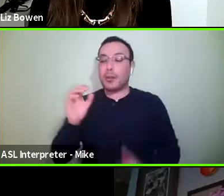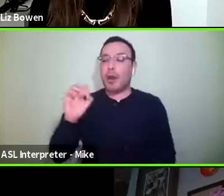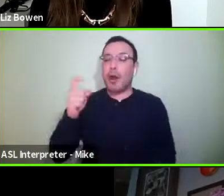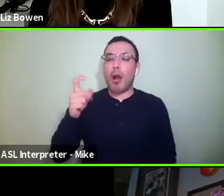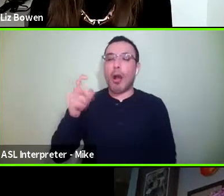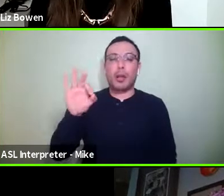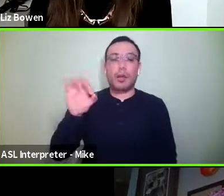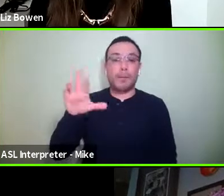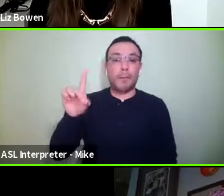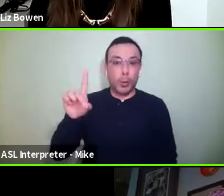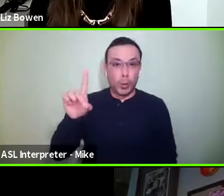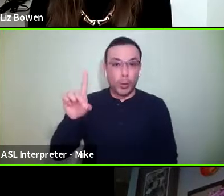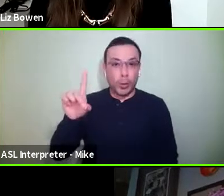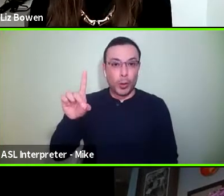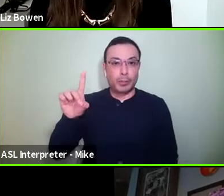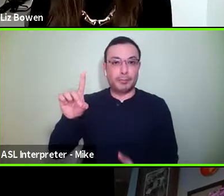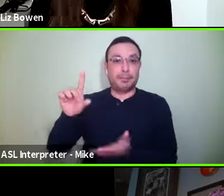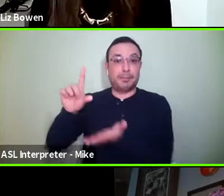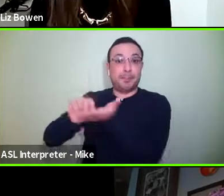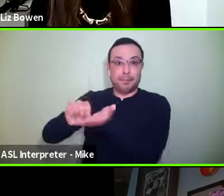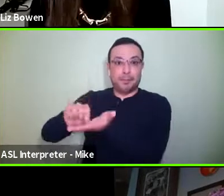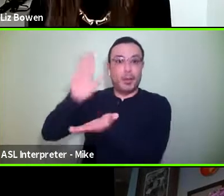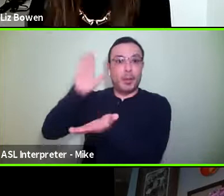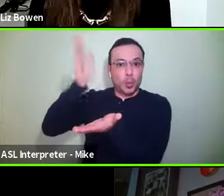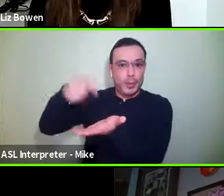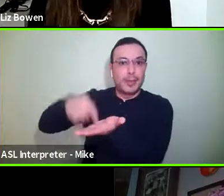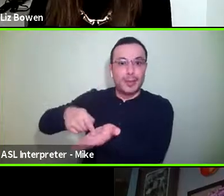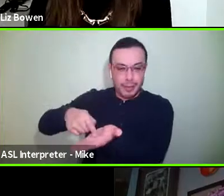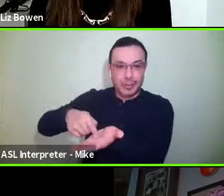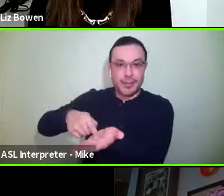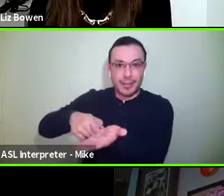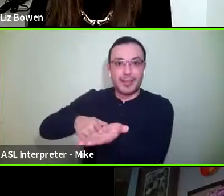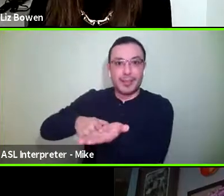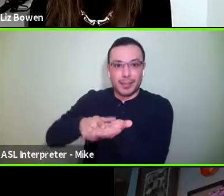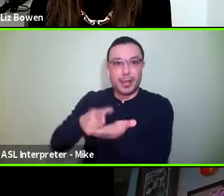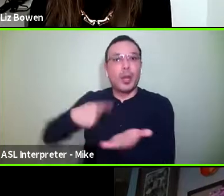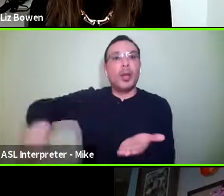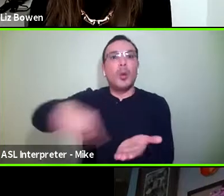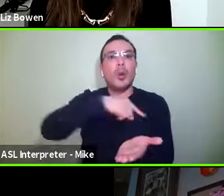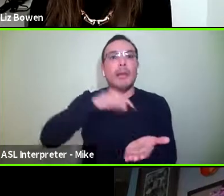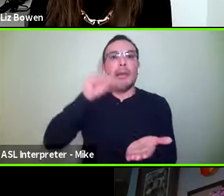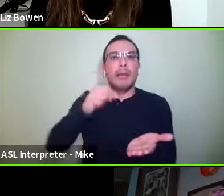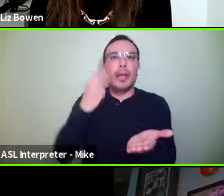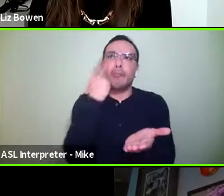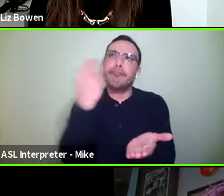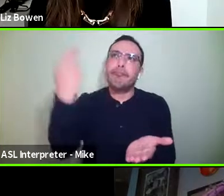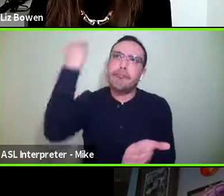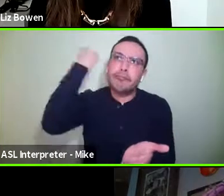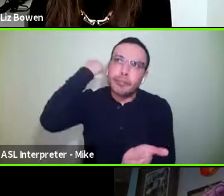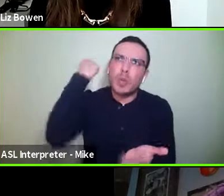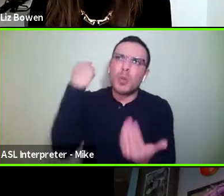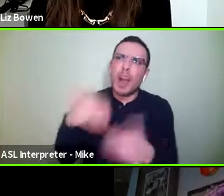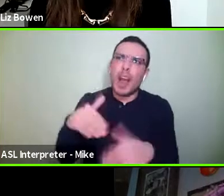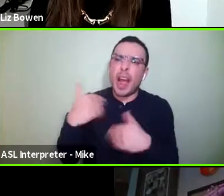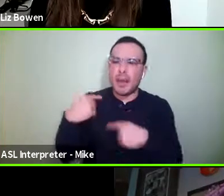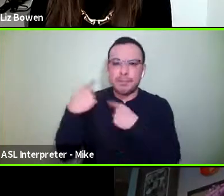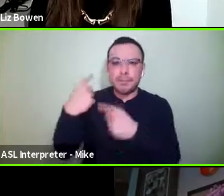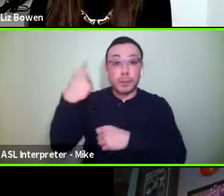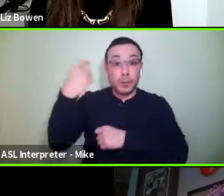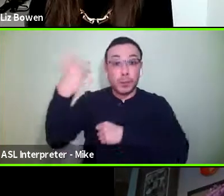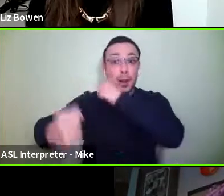our retrospective glance at what this year has been for people